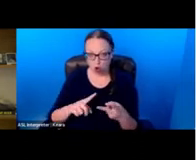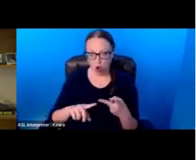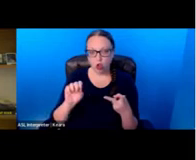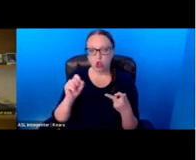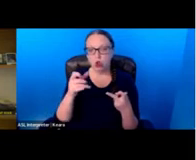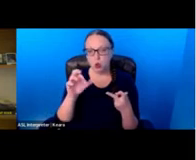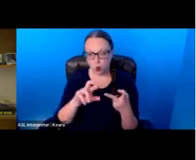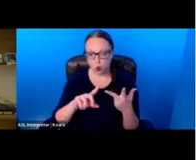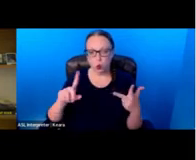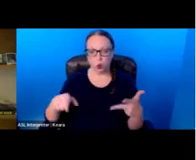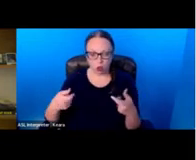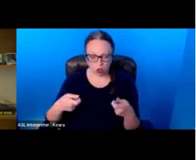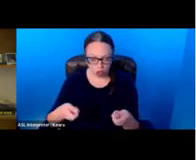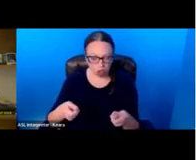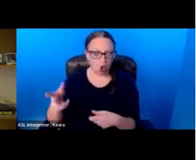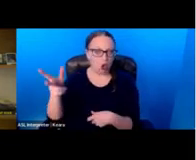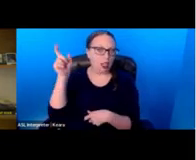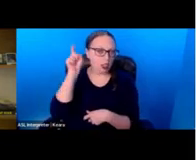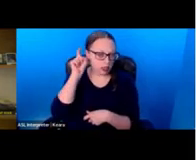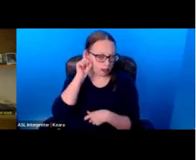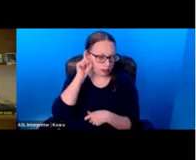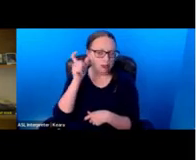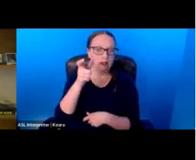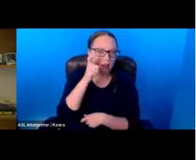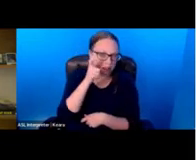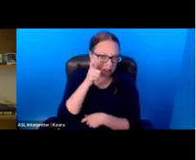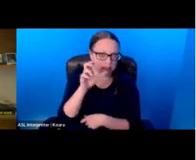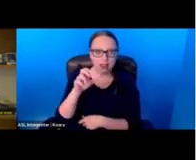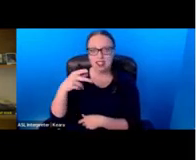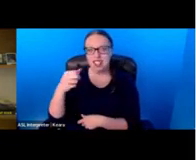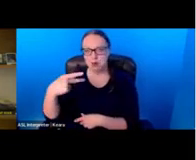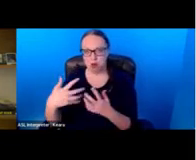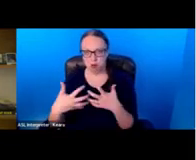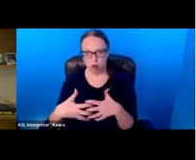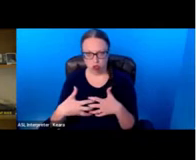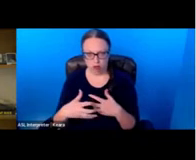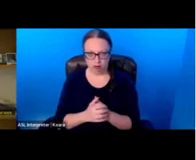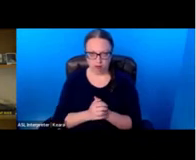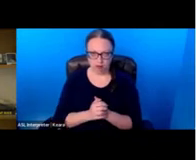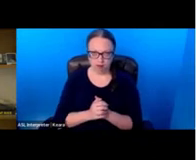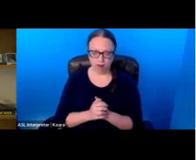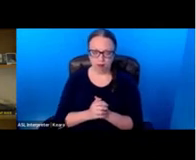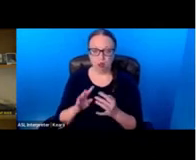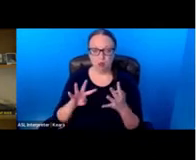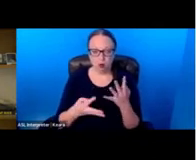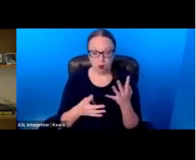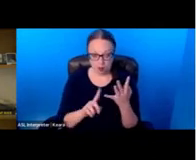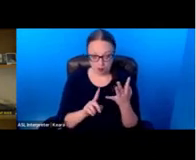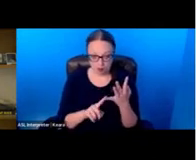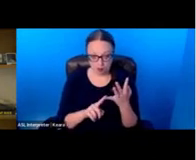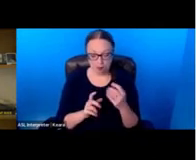scooter, wheelchair, hearing aids, glasses, and CPAP machine. The fourth domain